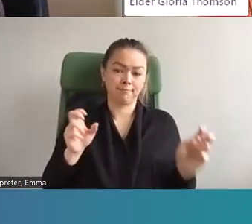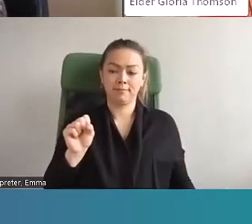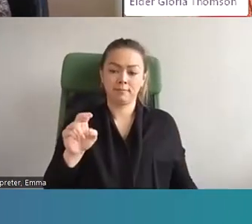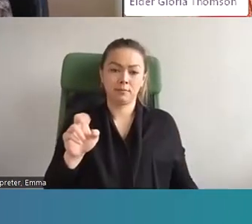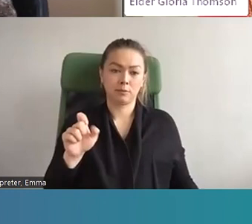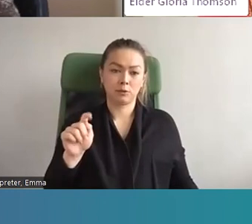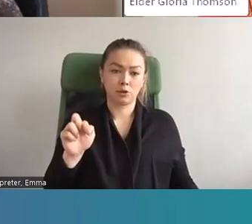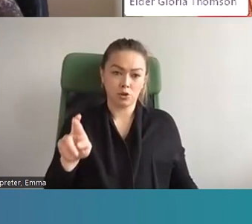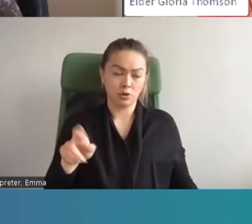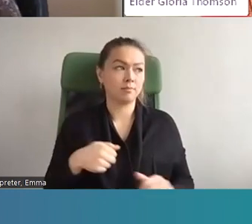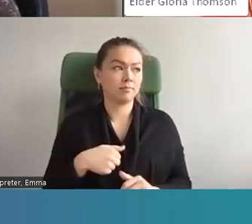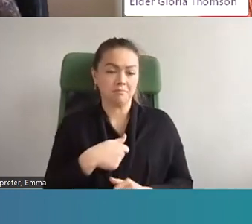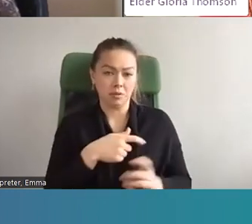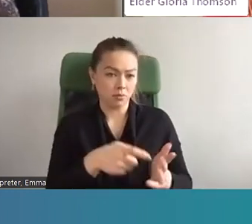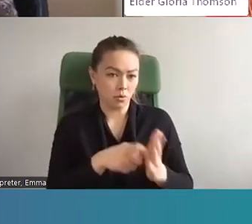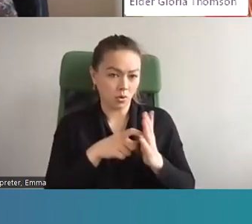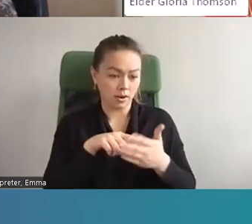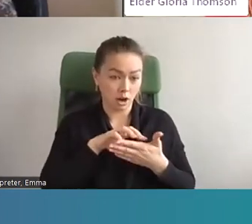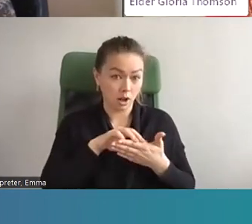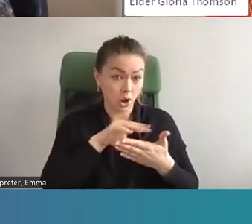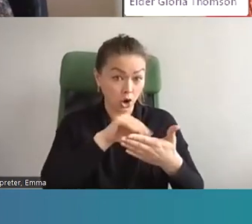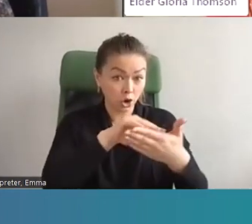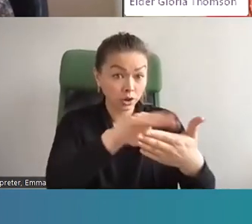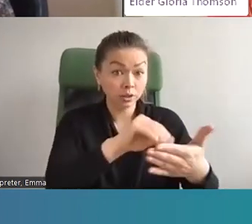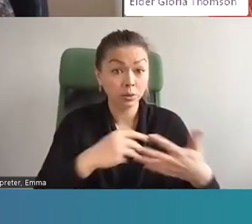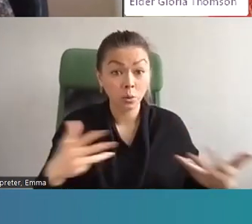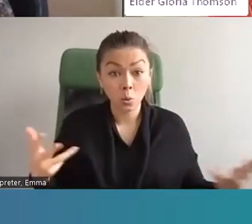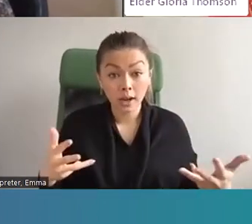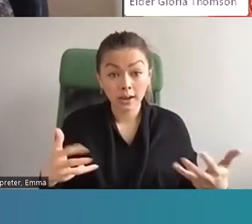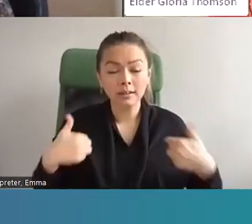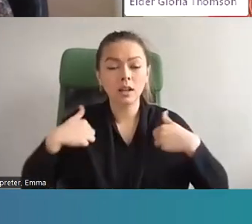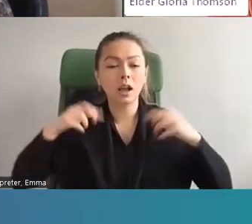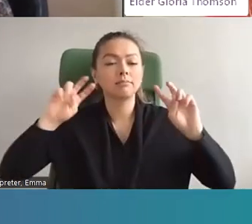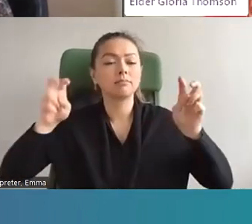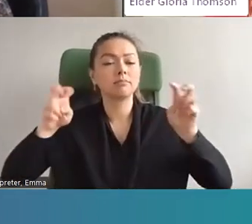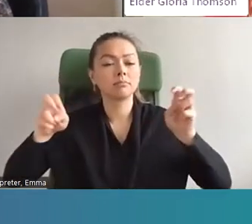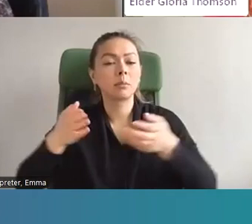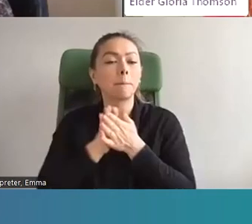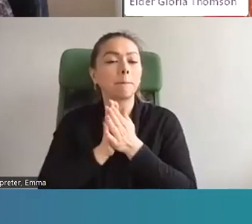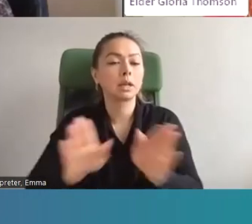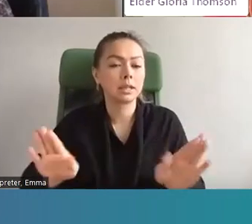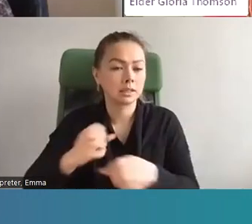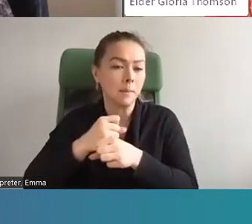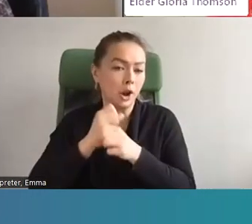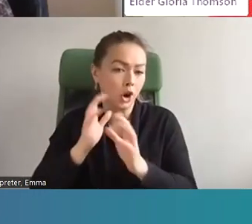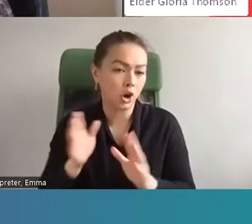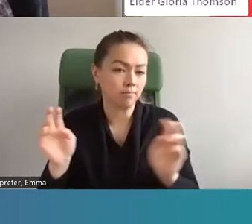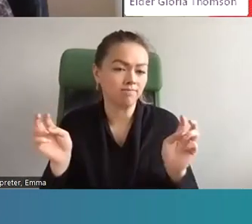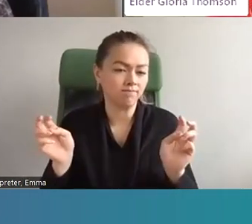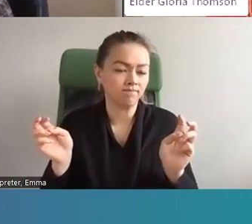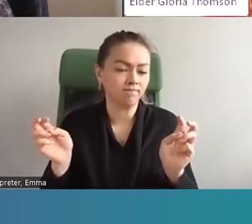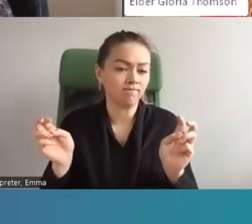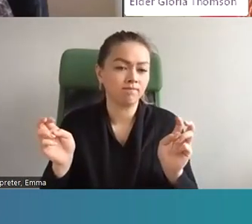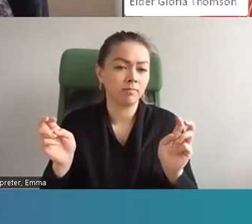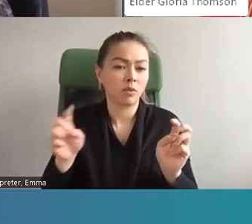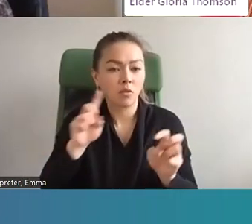learn was to be the peacemaker on the council, to